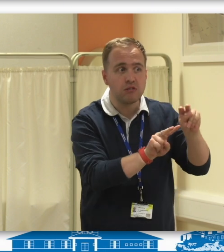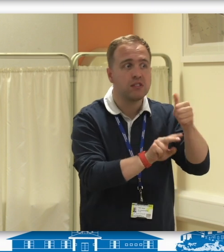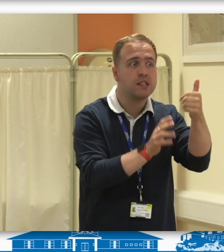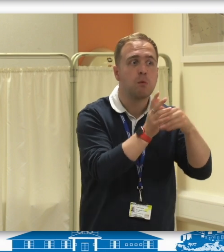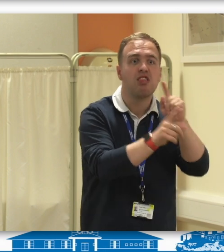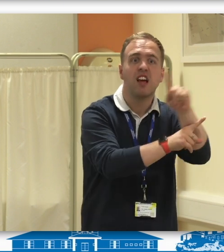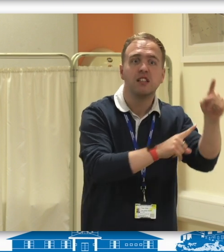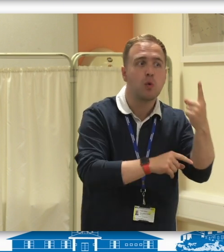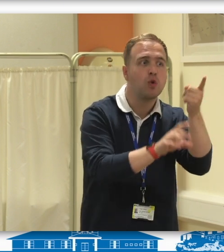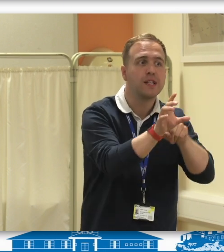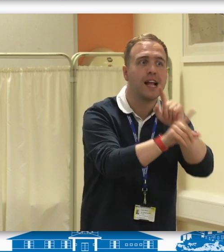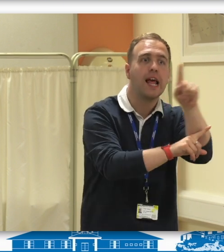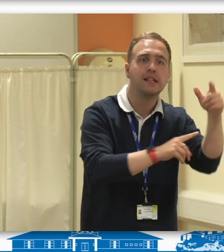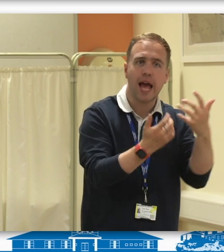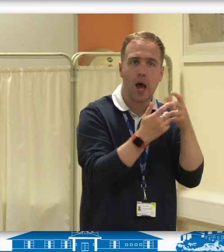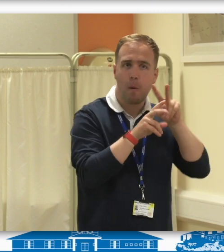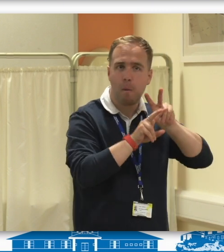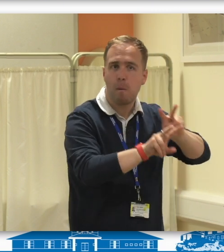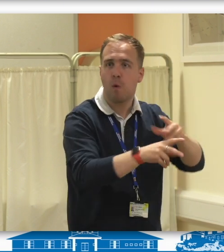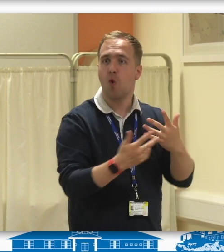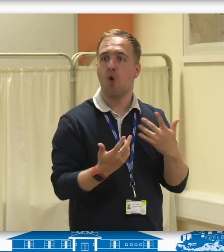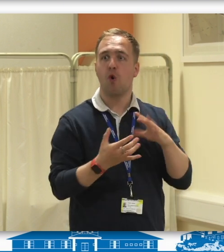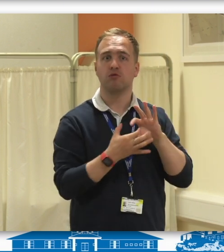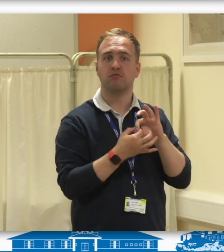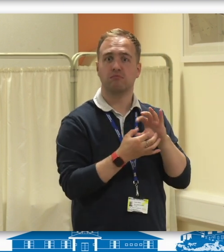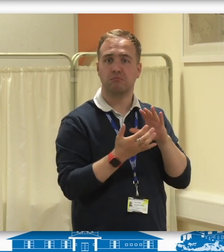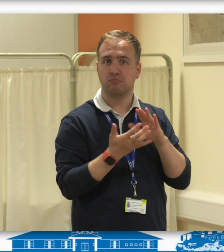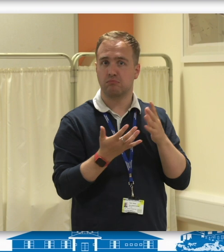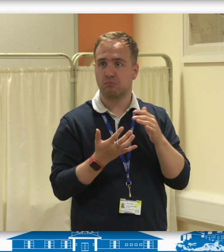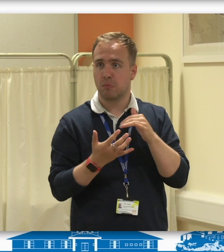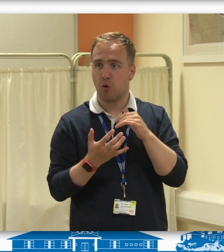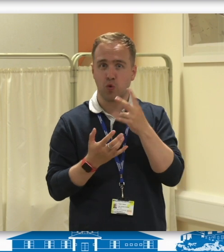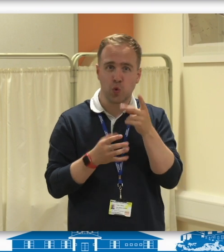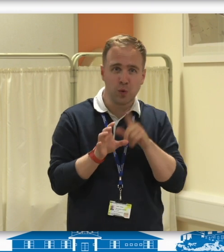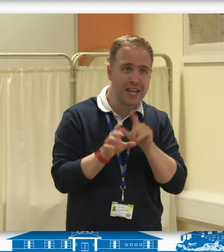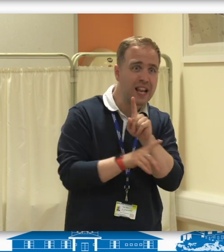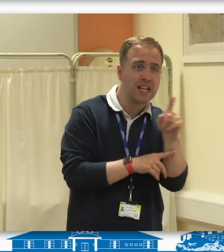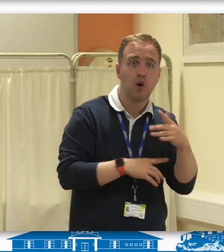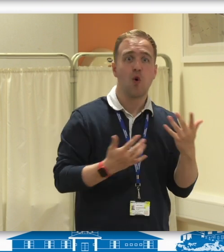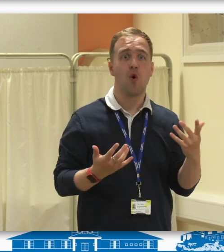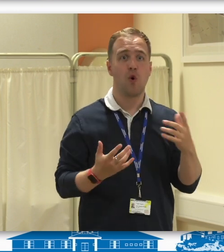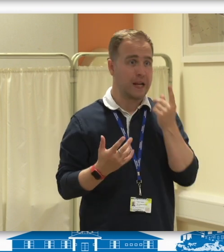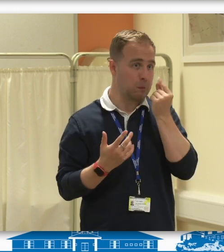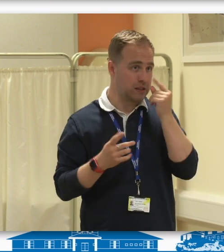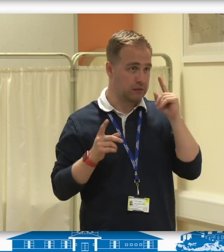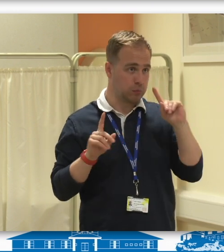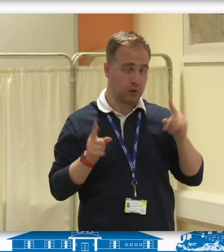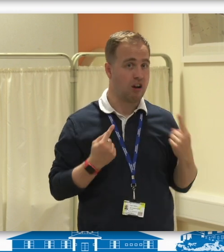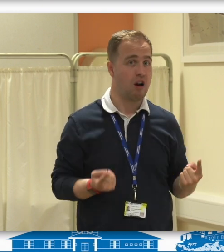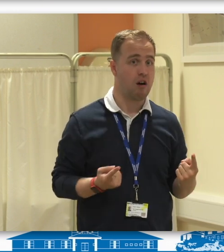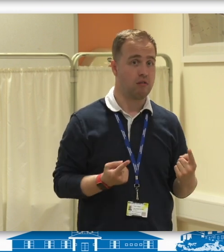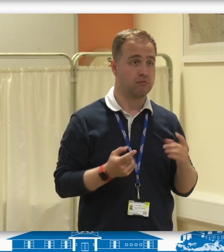months later, 12 months later, or do you simply not have and 2 years later, or do you just not have the capacity for